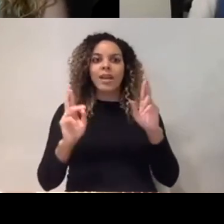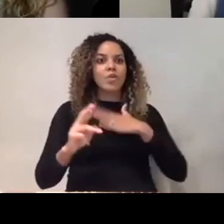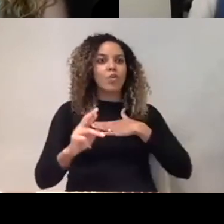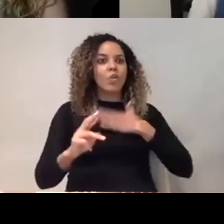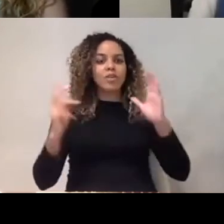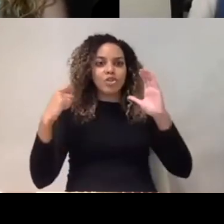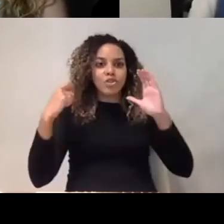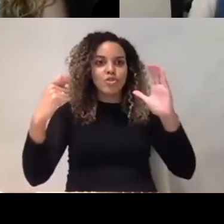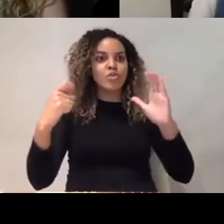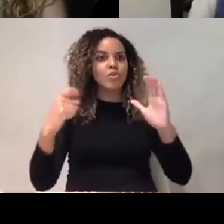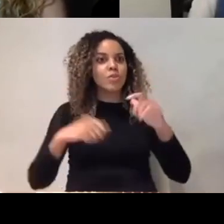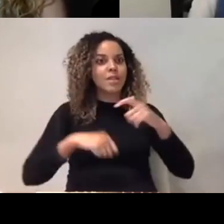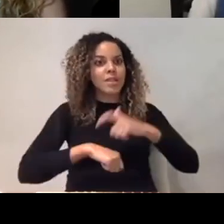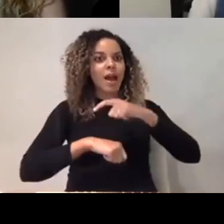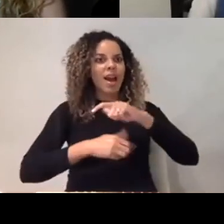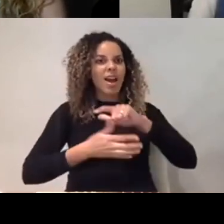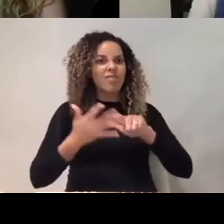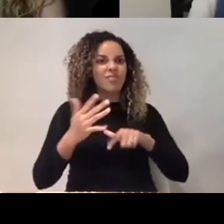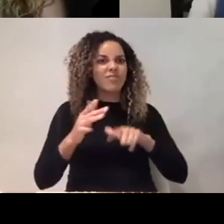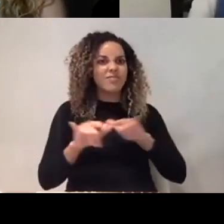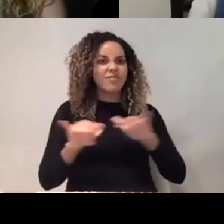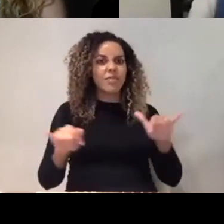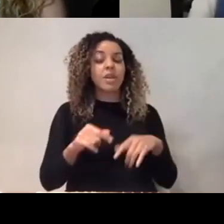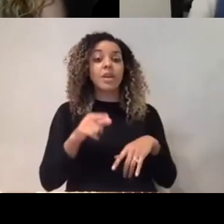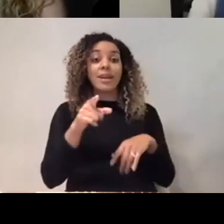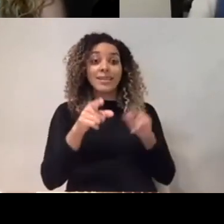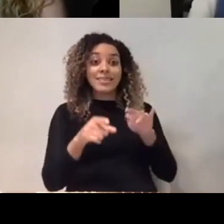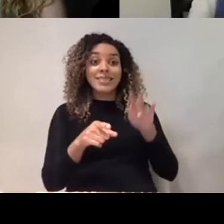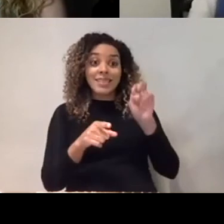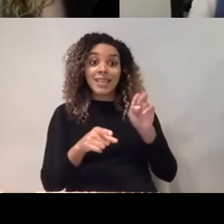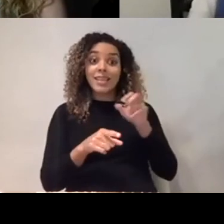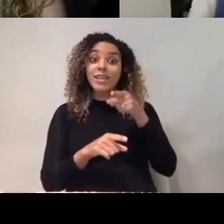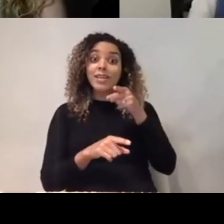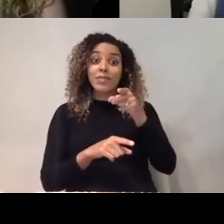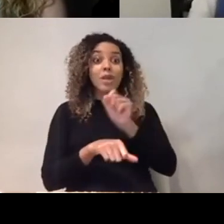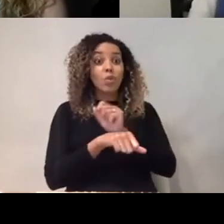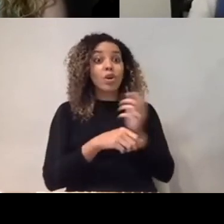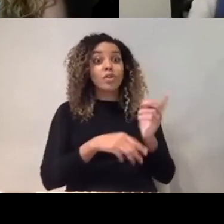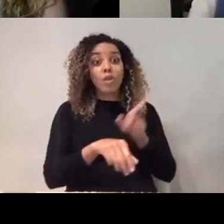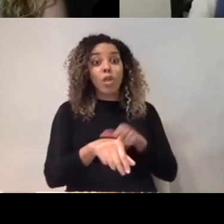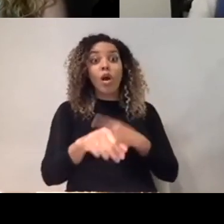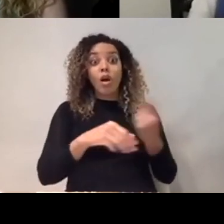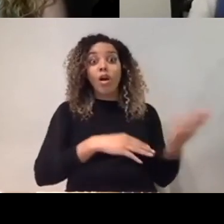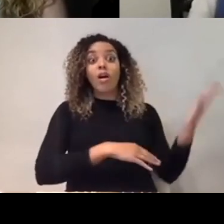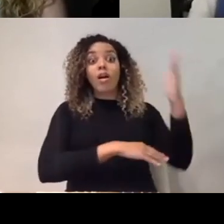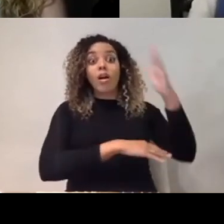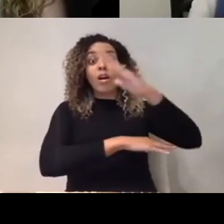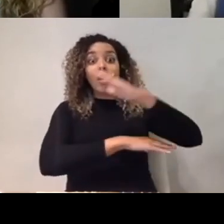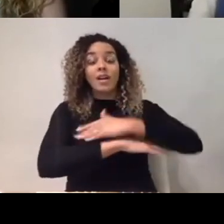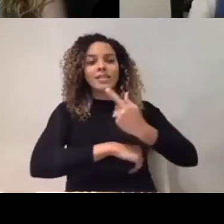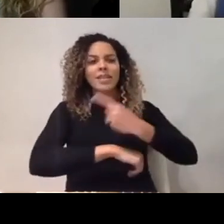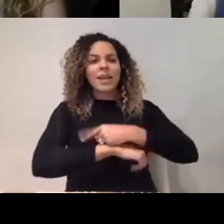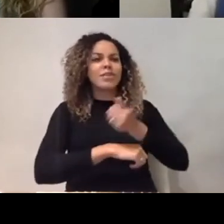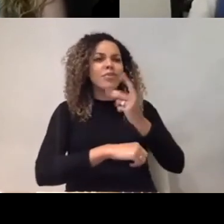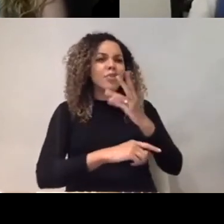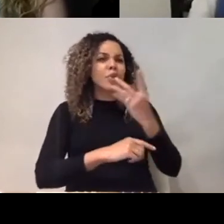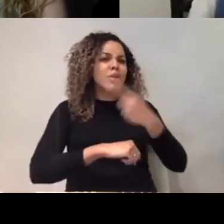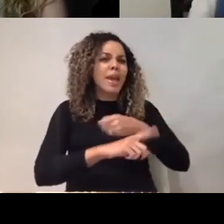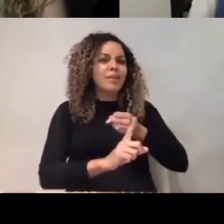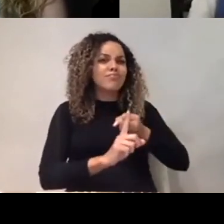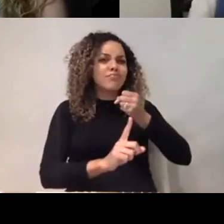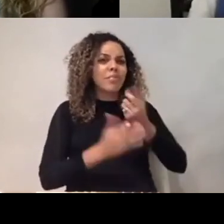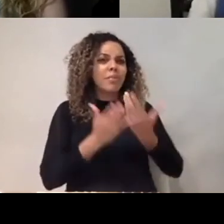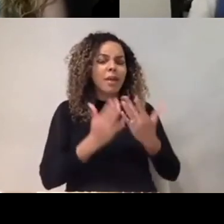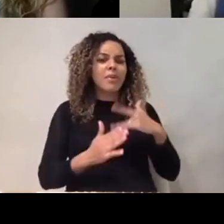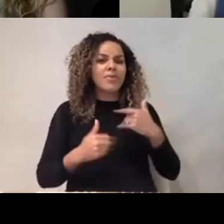you know, look, Steve does all the days we do. He does long days. He's talking about there are a couple of days where, okay, he's feeling something and like, hey, could we kind of like move a little